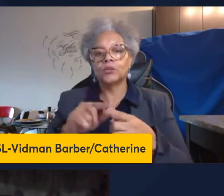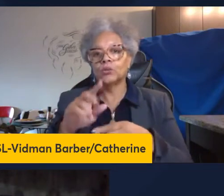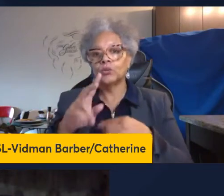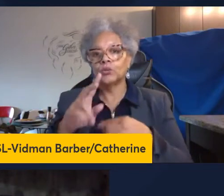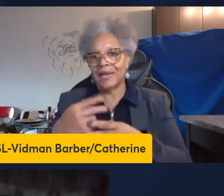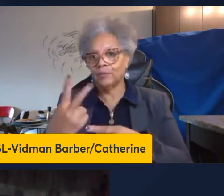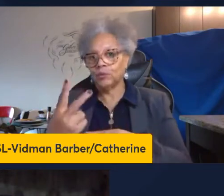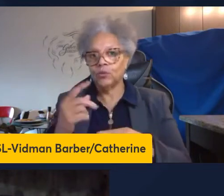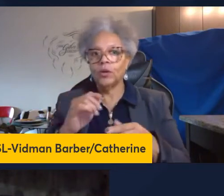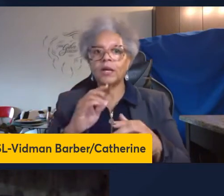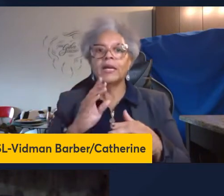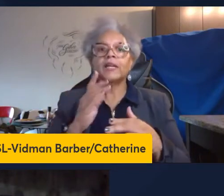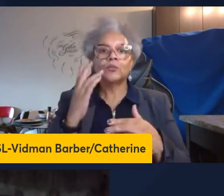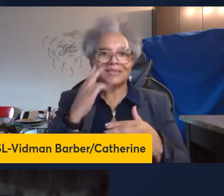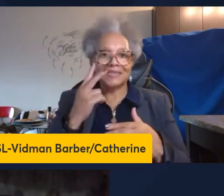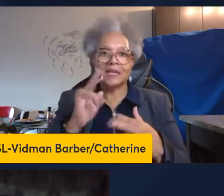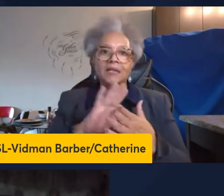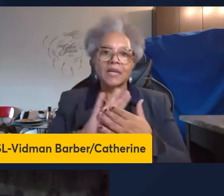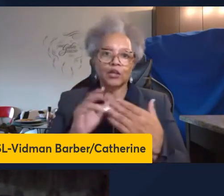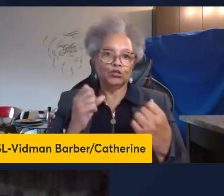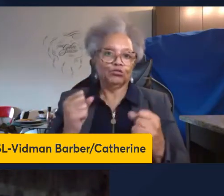seeing this nice, strong switch.